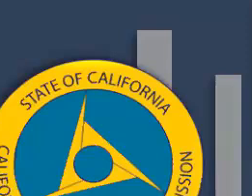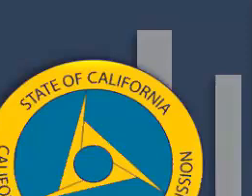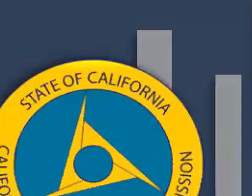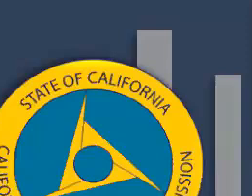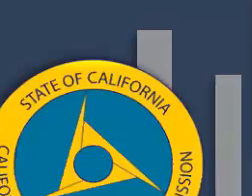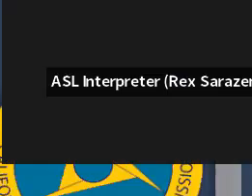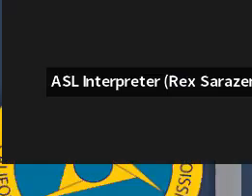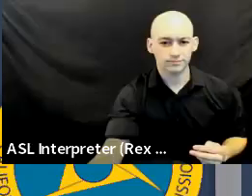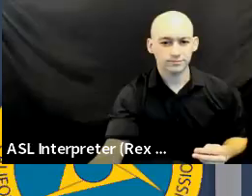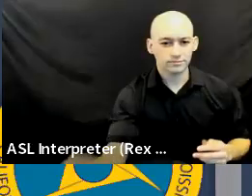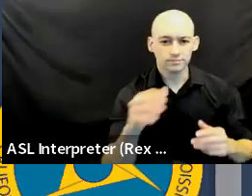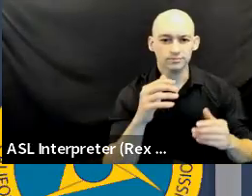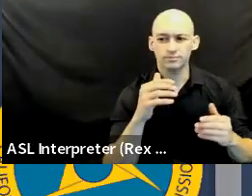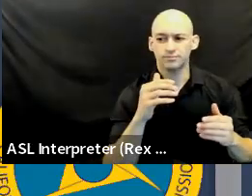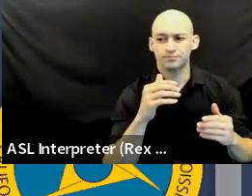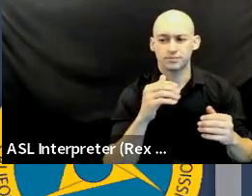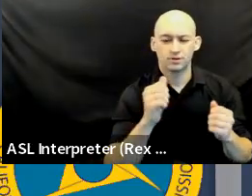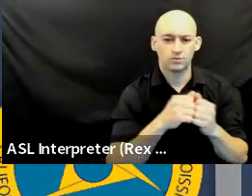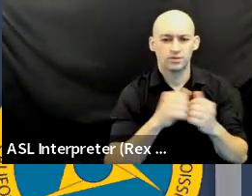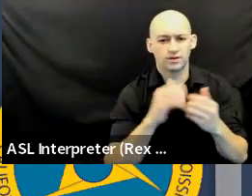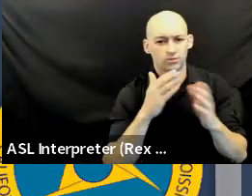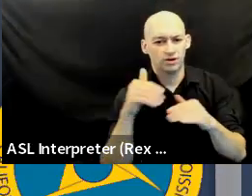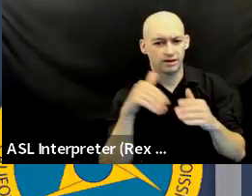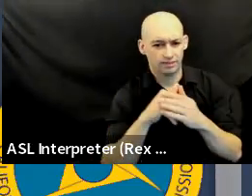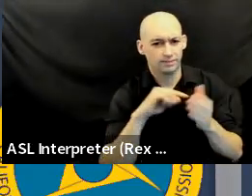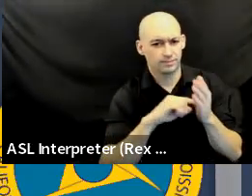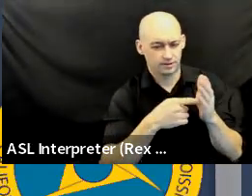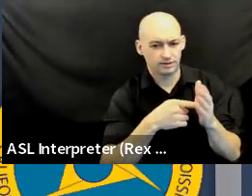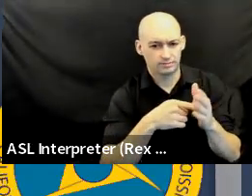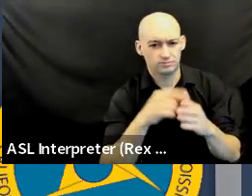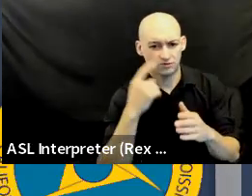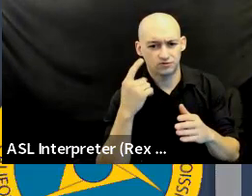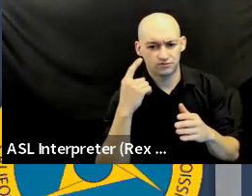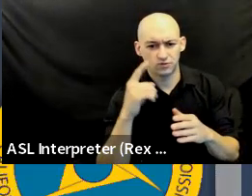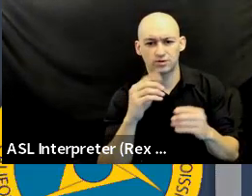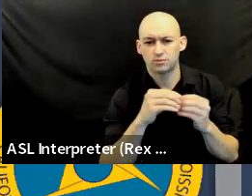engage with communities in the process from the beginning in order to more